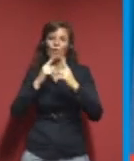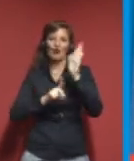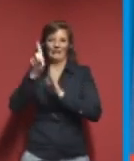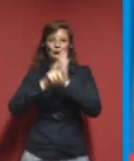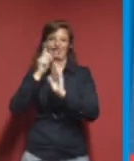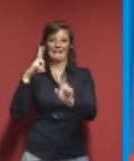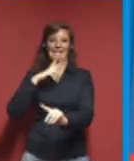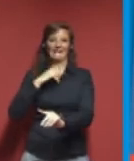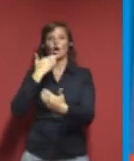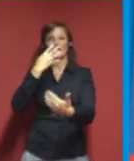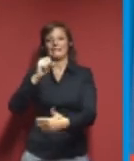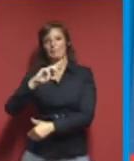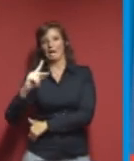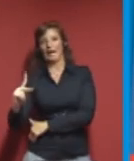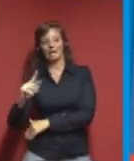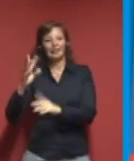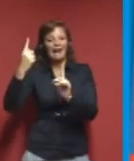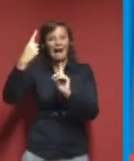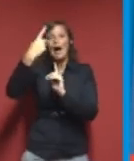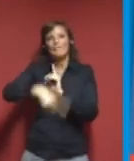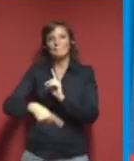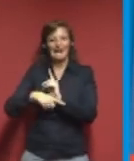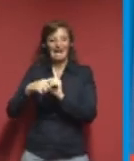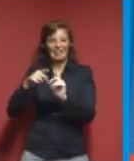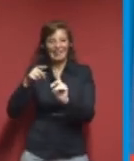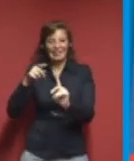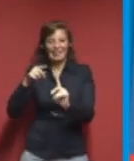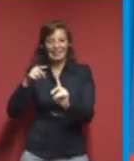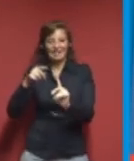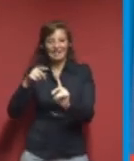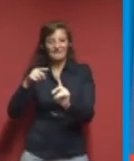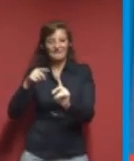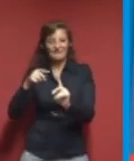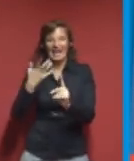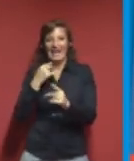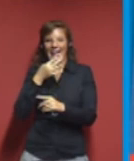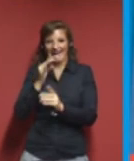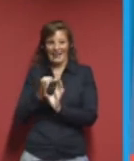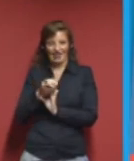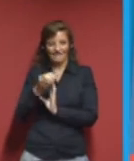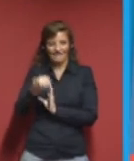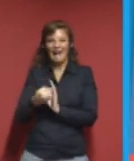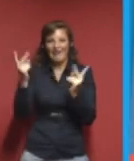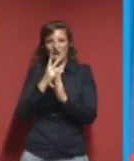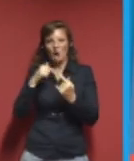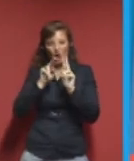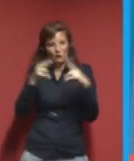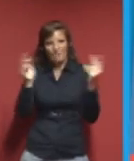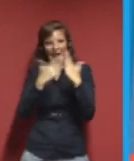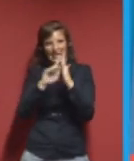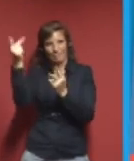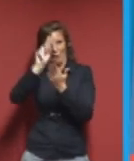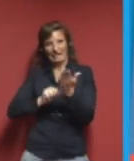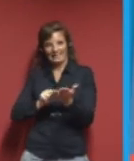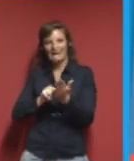Ricardo. this is an espresso for you. Oh, excellent. And the story is that when I discovered the book written by him, it's made by hand. Yes,